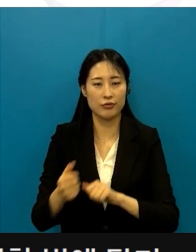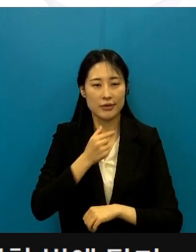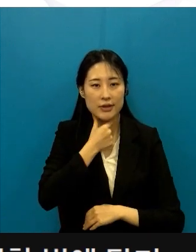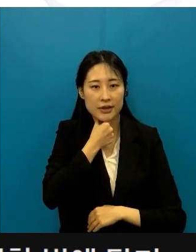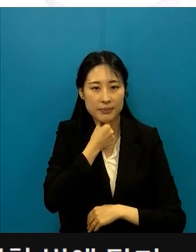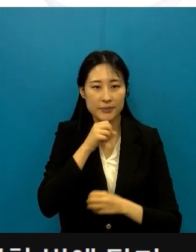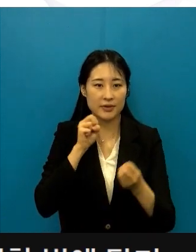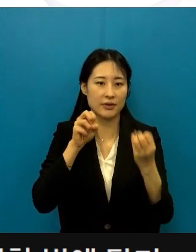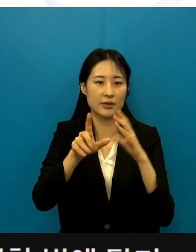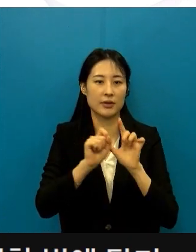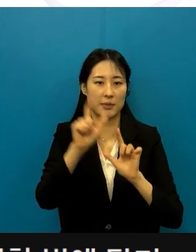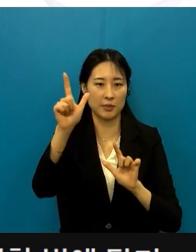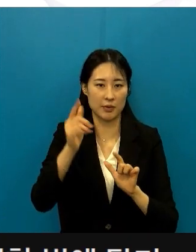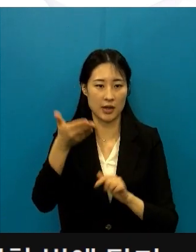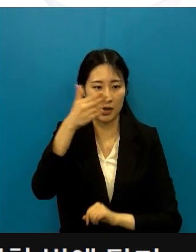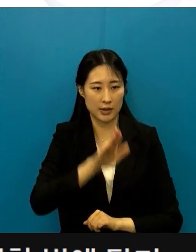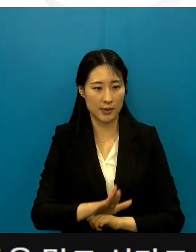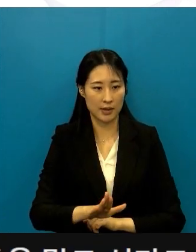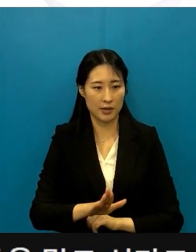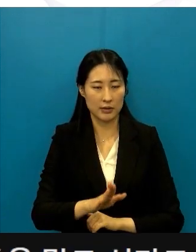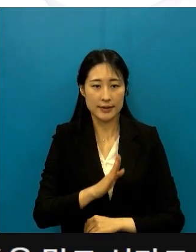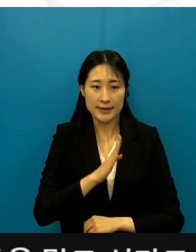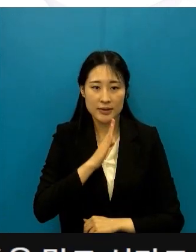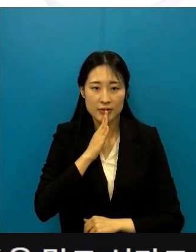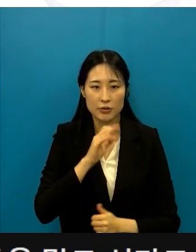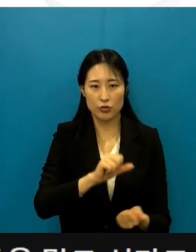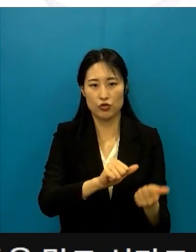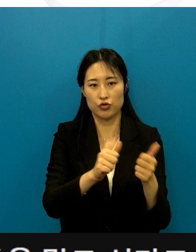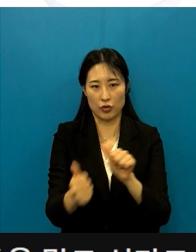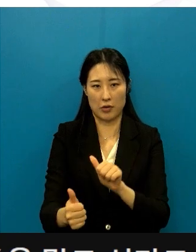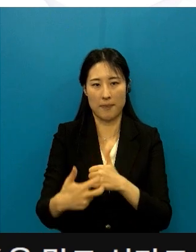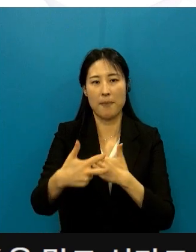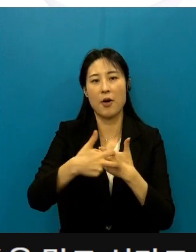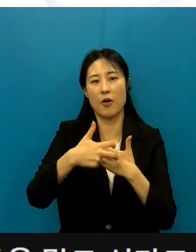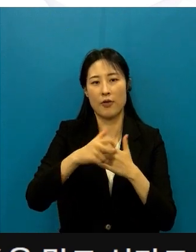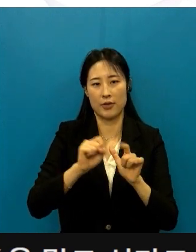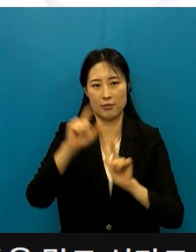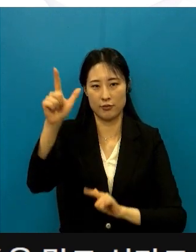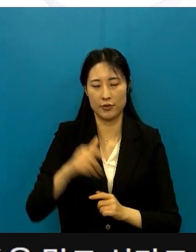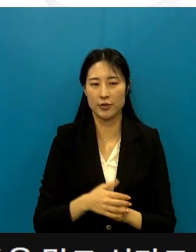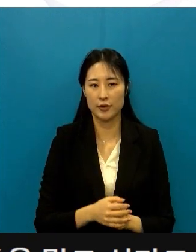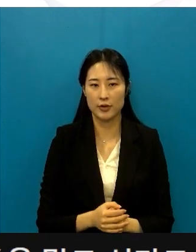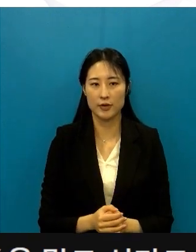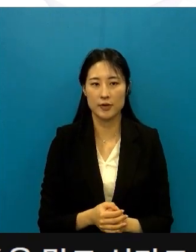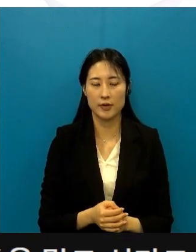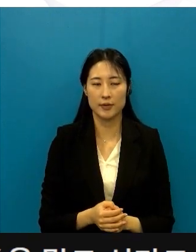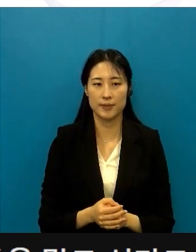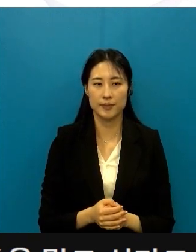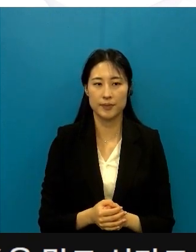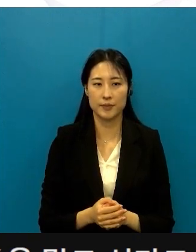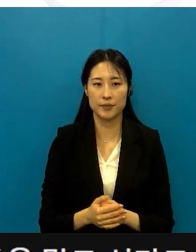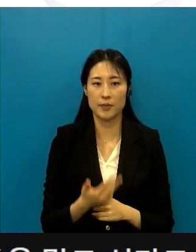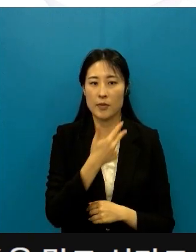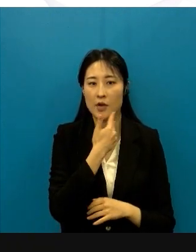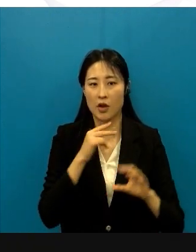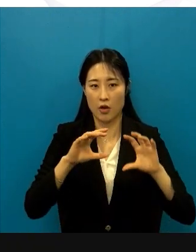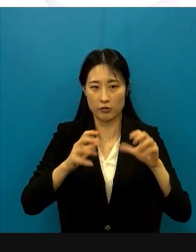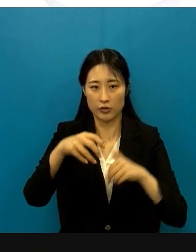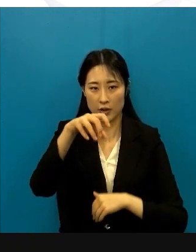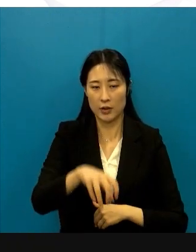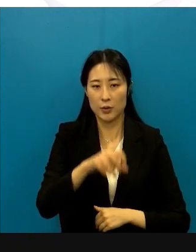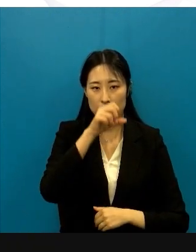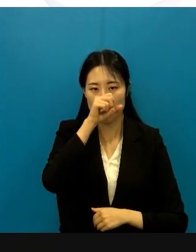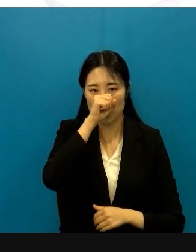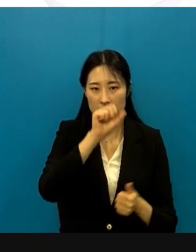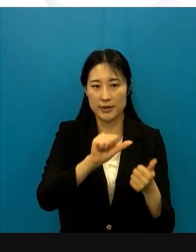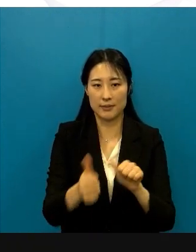setting. In England, we don't have any law regulating a good death, whereas in Germany, there are attempts